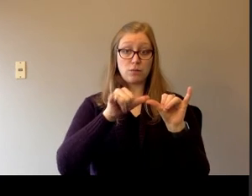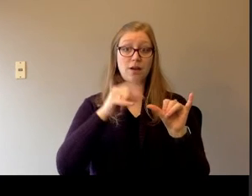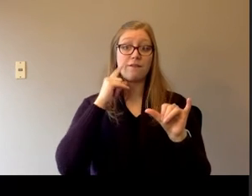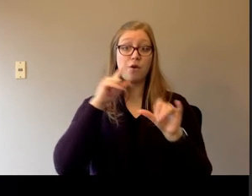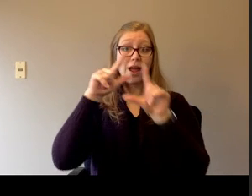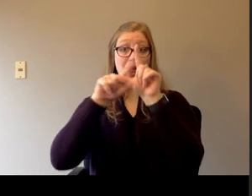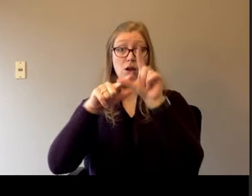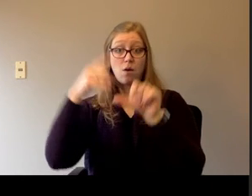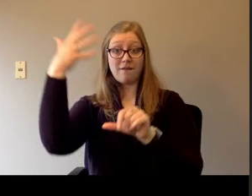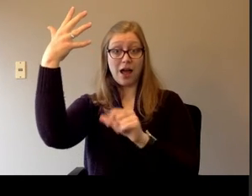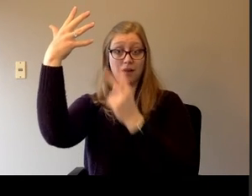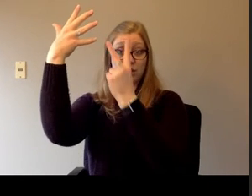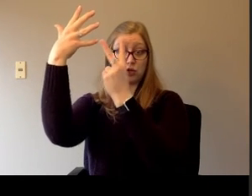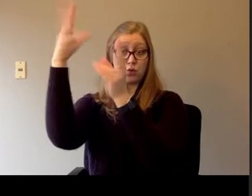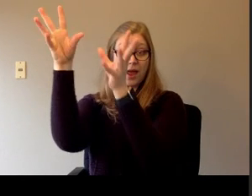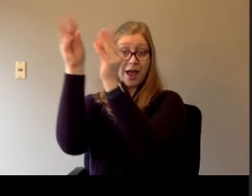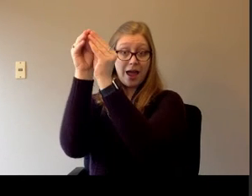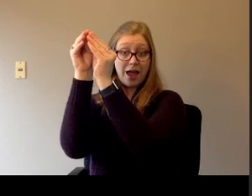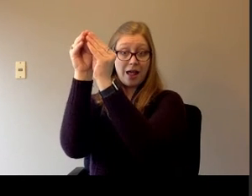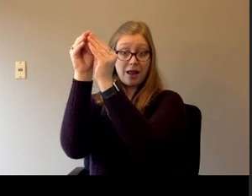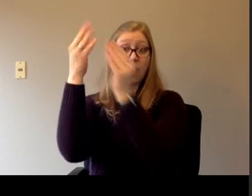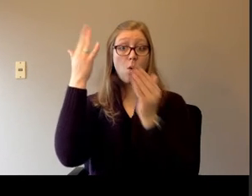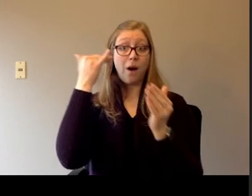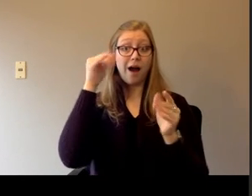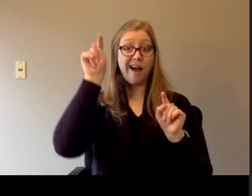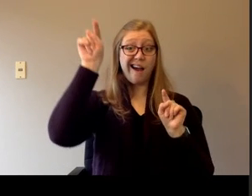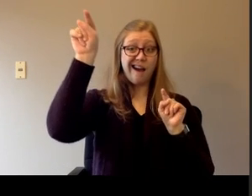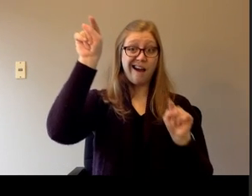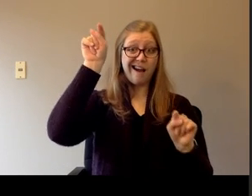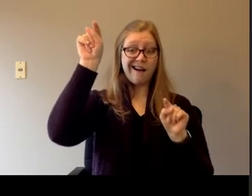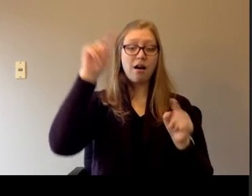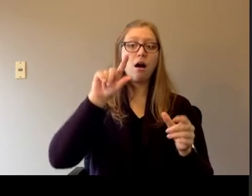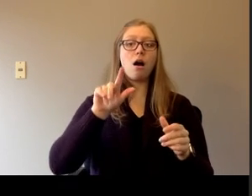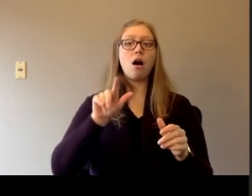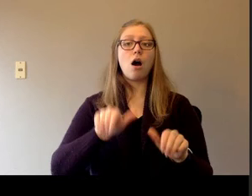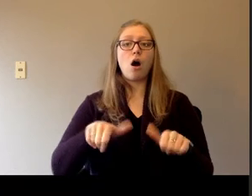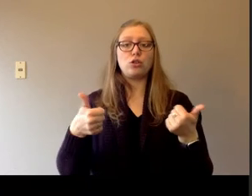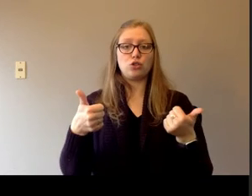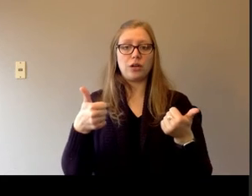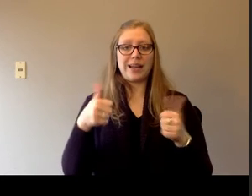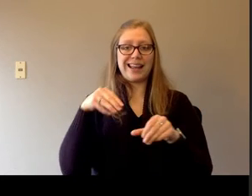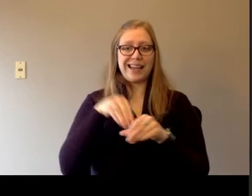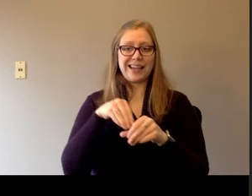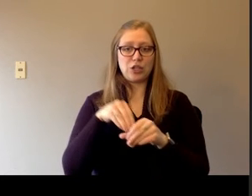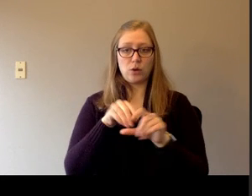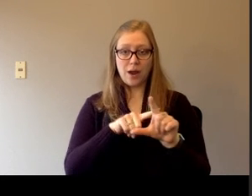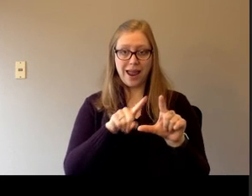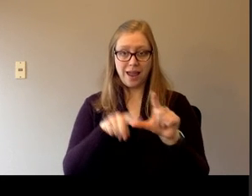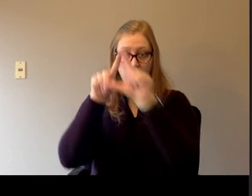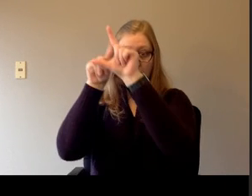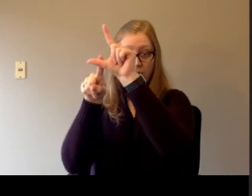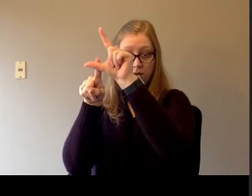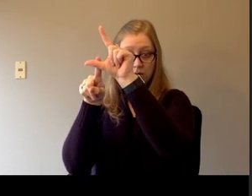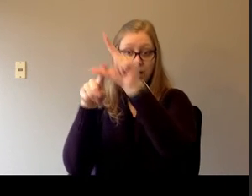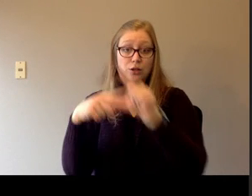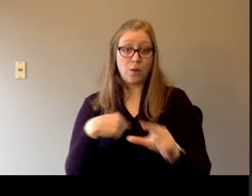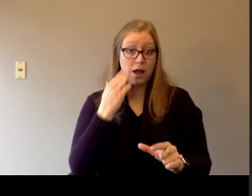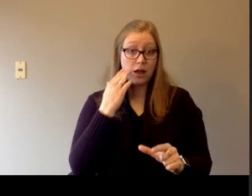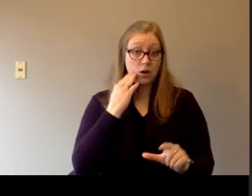alternate interior angles between the parallel lines. So I know angle 4, the measure of angle